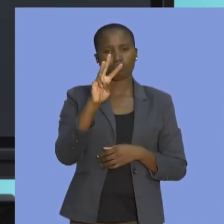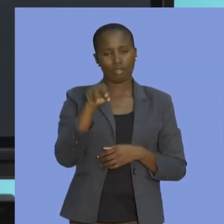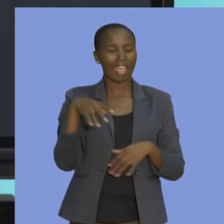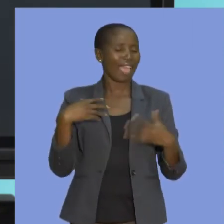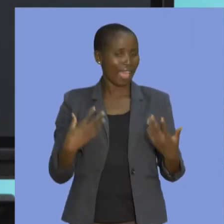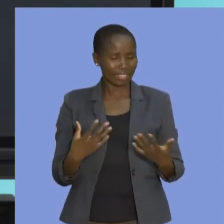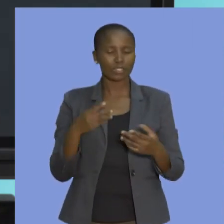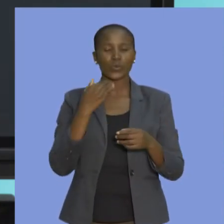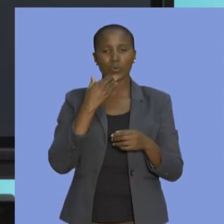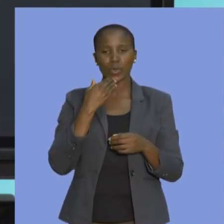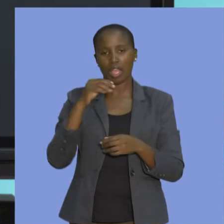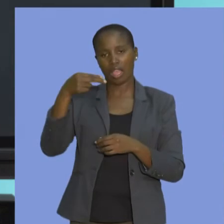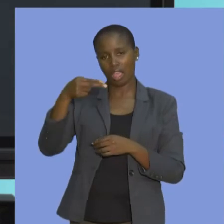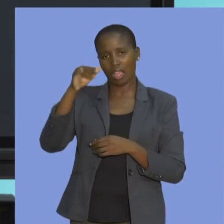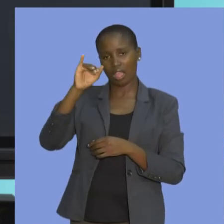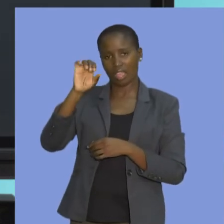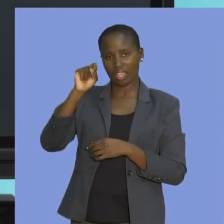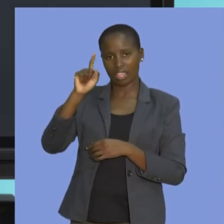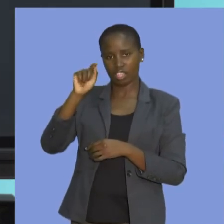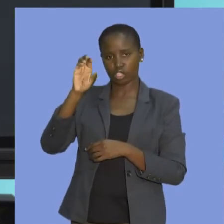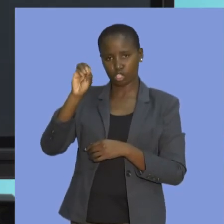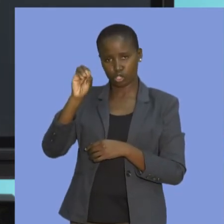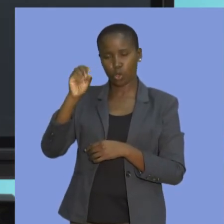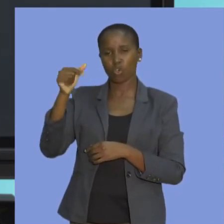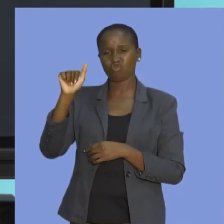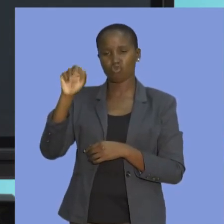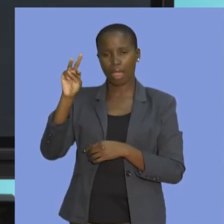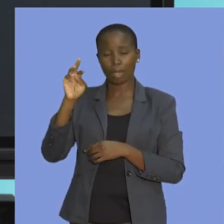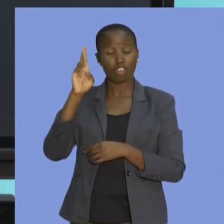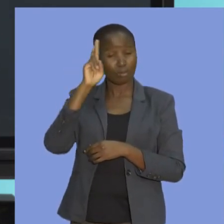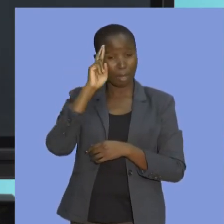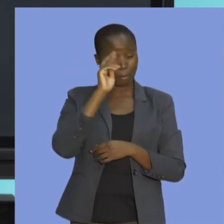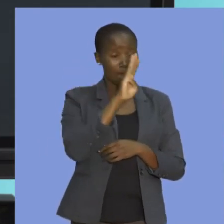together? One with the gaps, one without gaps. Okay?